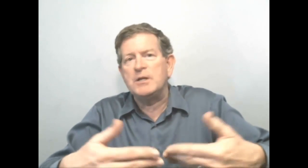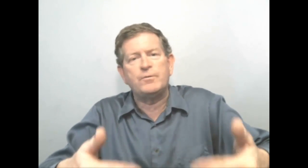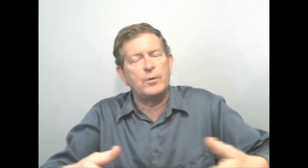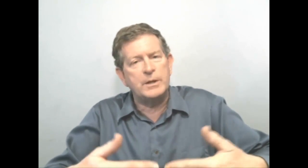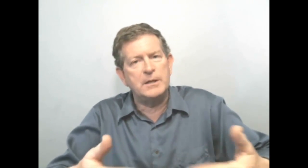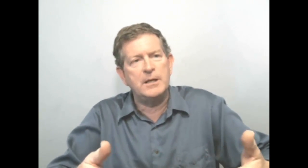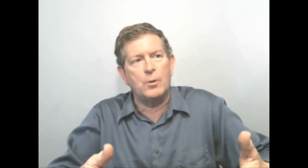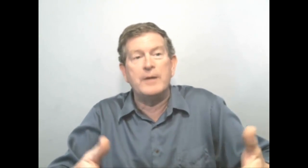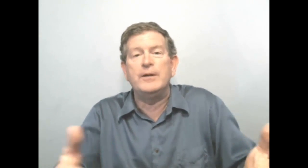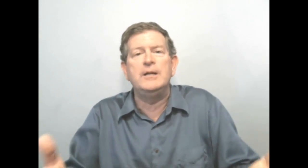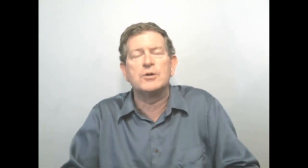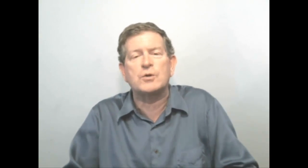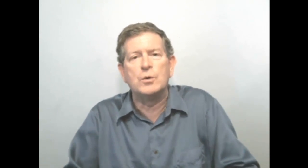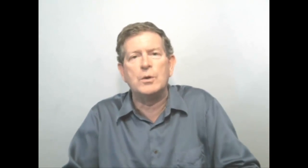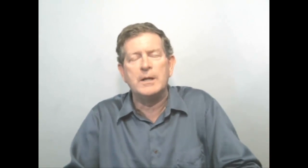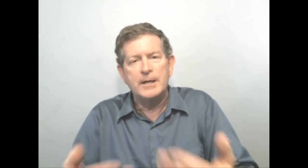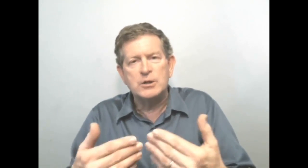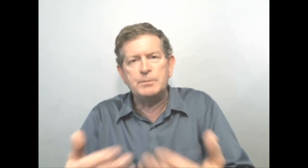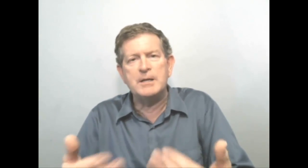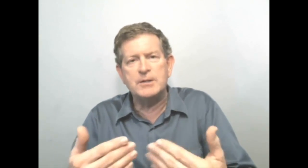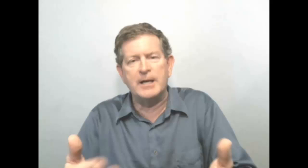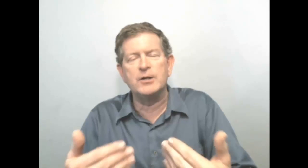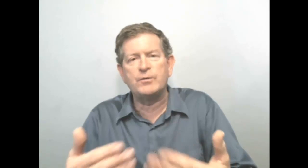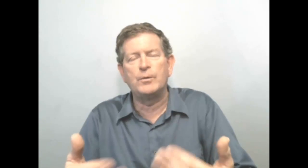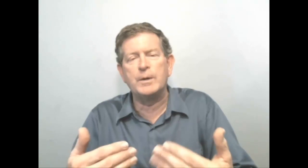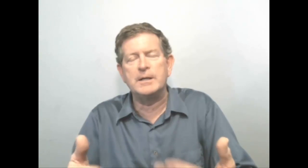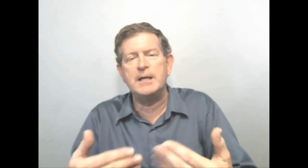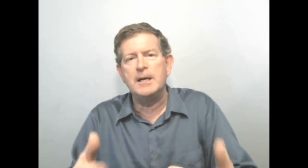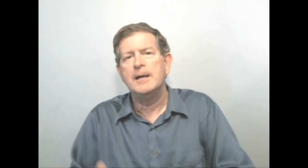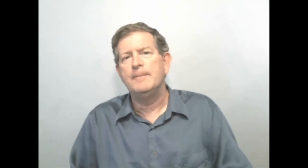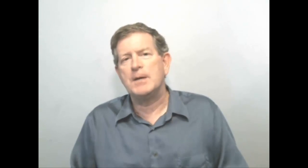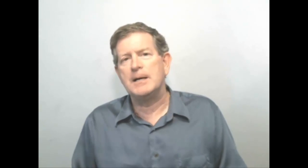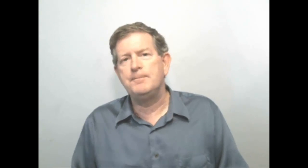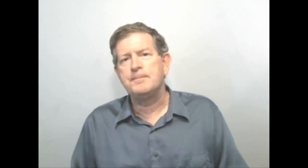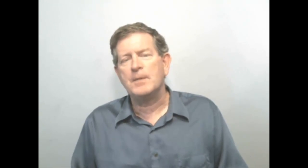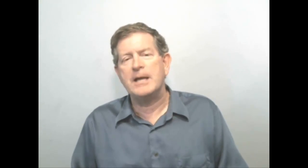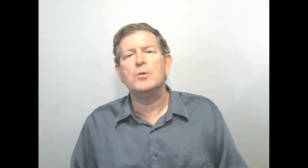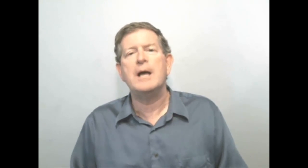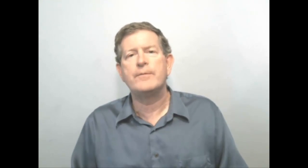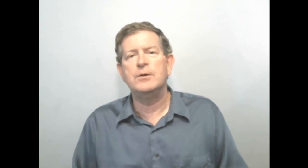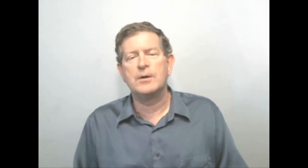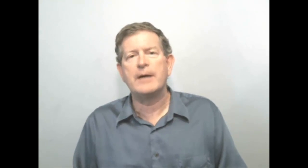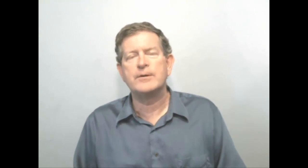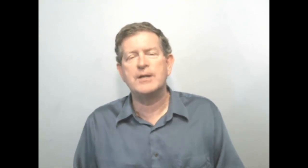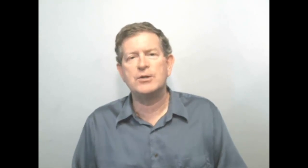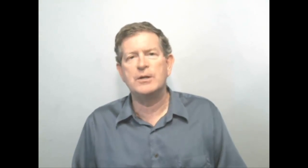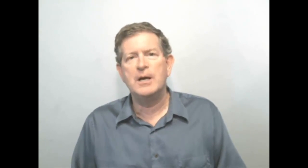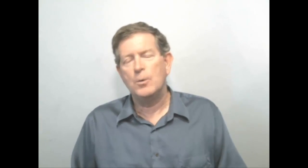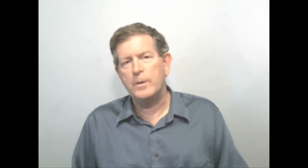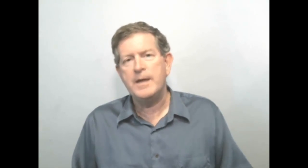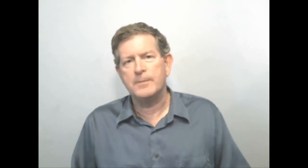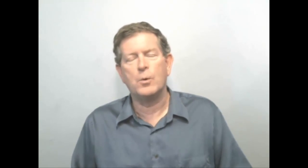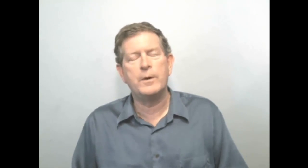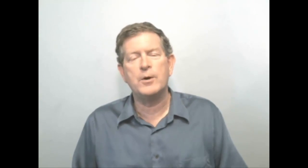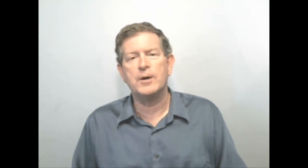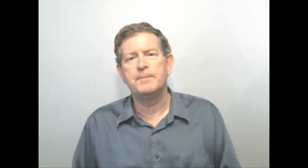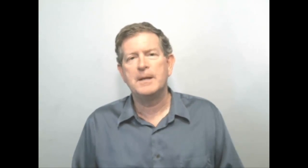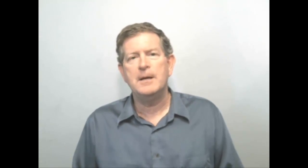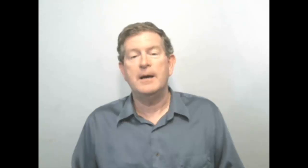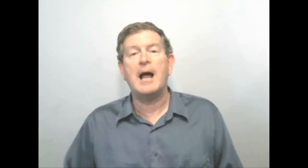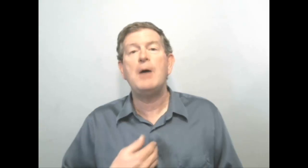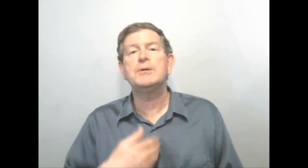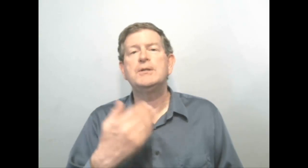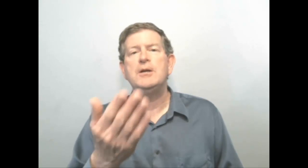city speaks fluently, or even in your school speaks English fluently, and you'll have your conversation with him or with